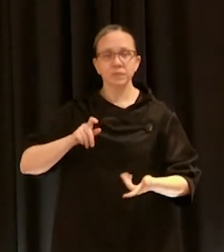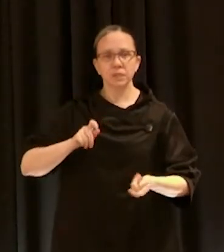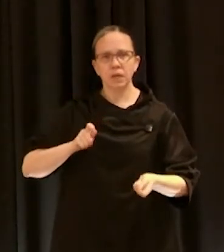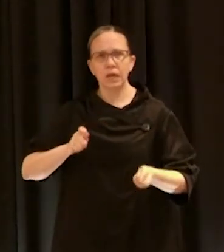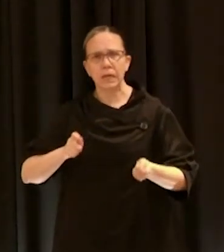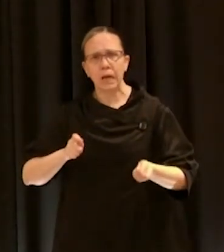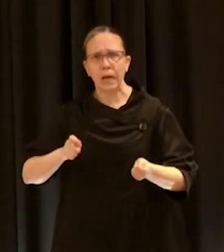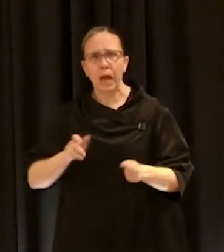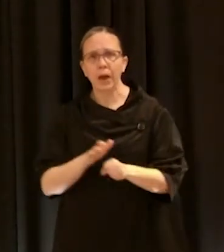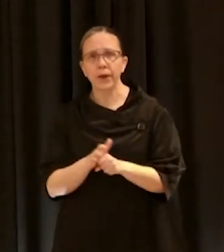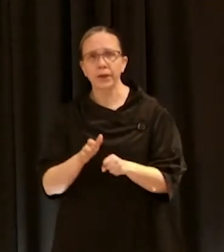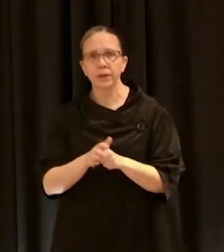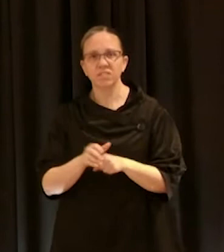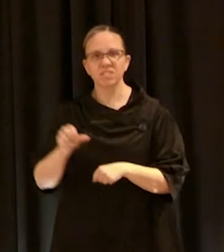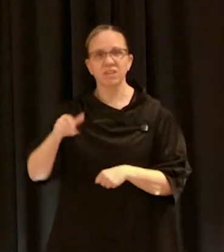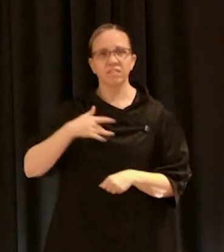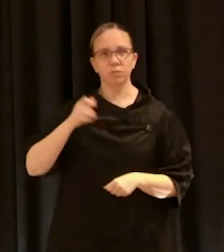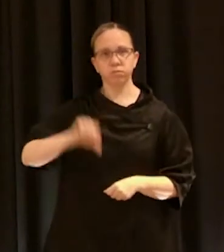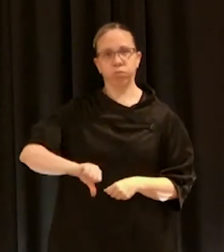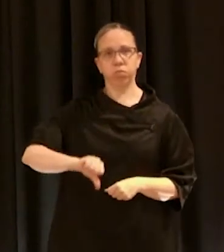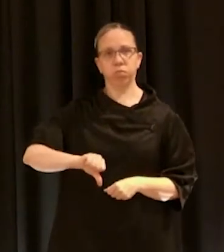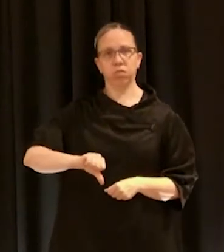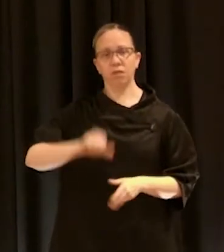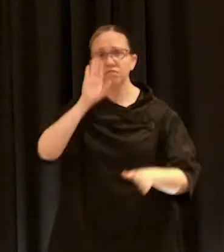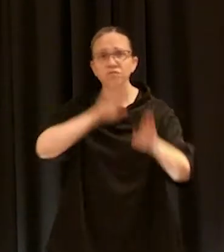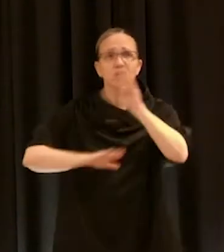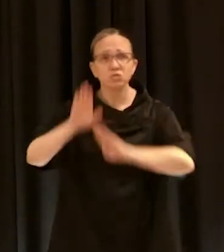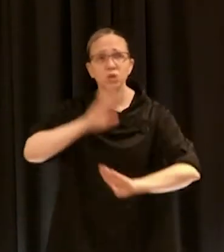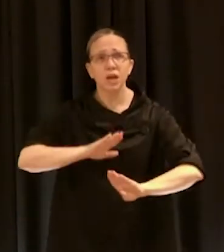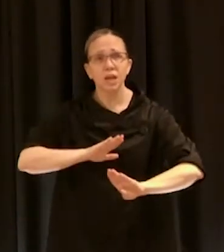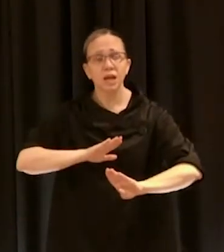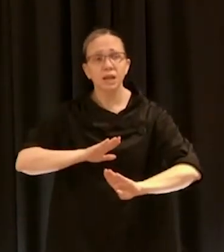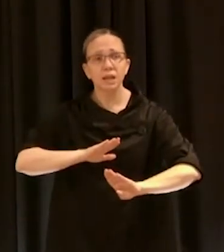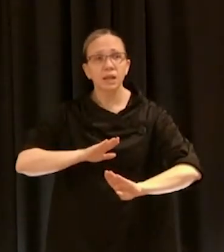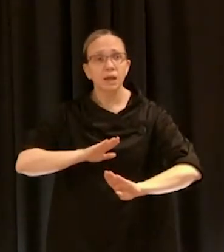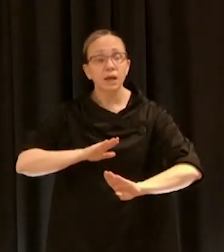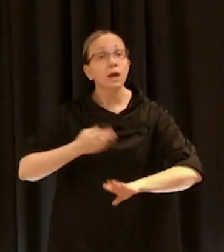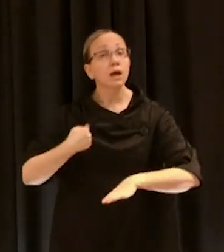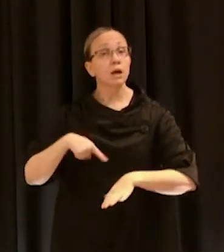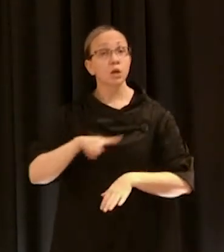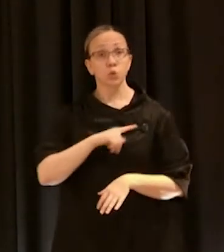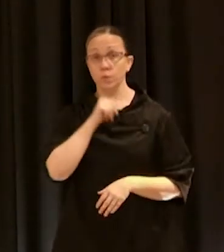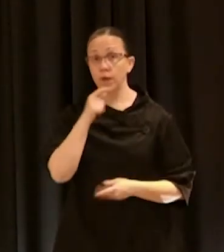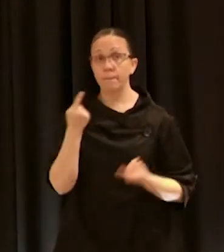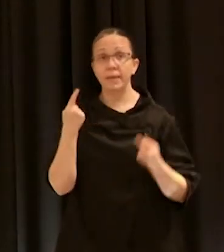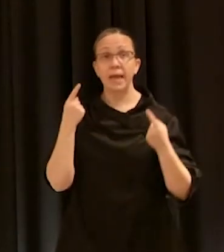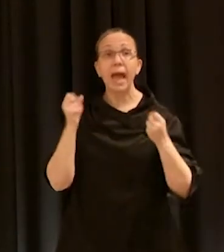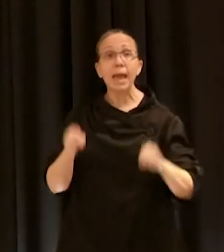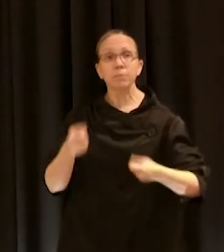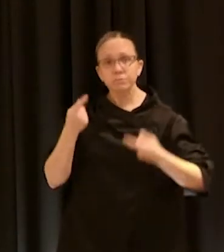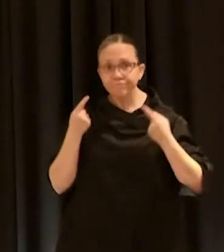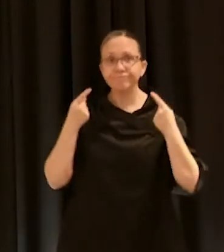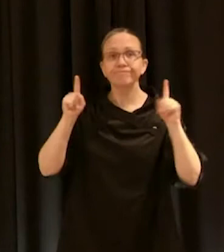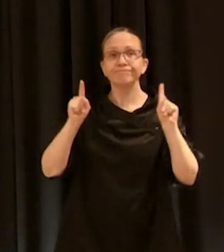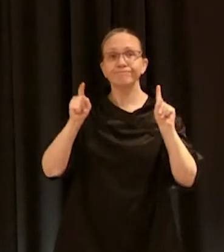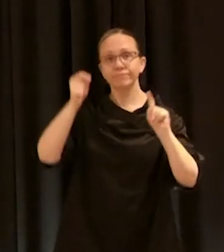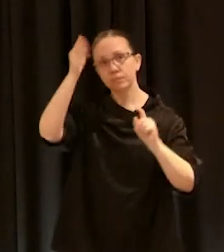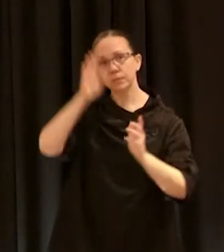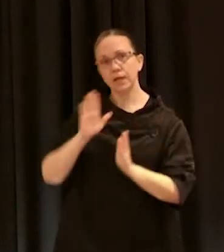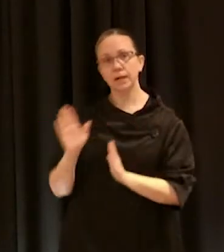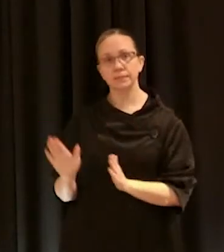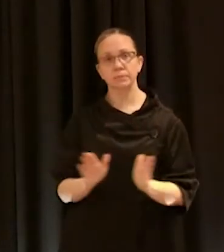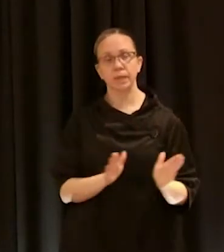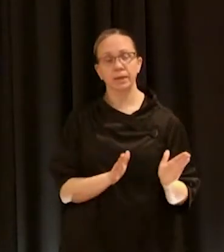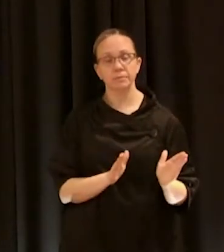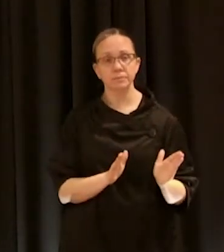us just enough to condemn us and to frustrate us so that we will not be able to fulfill what God wants us